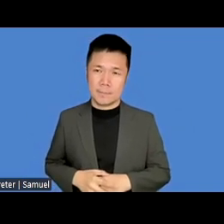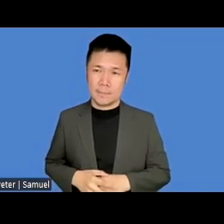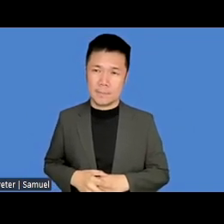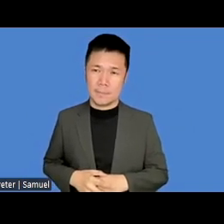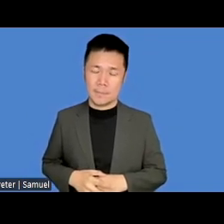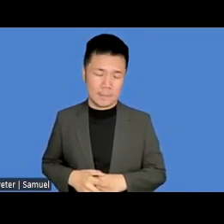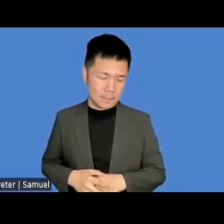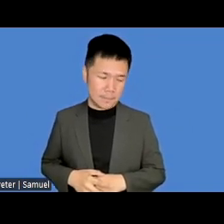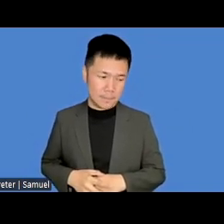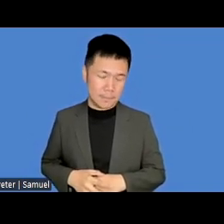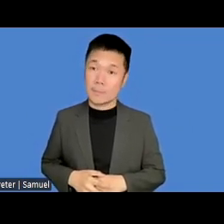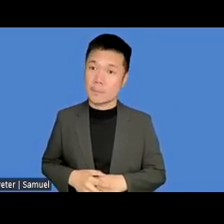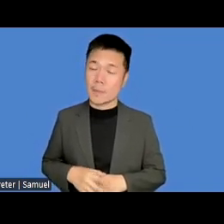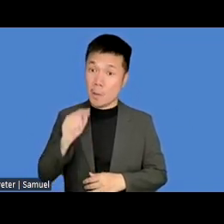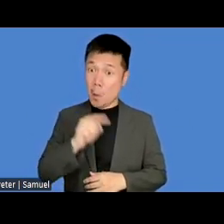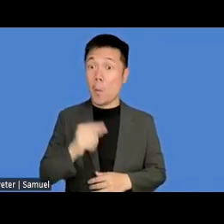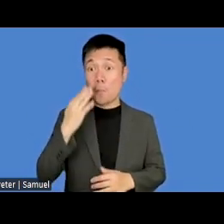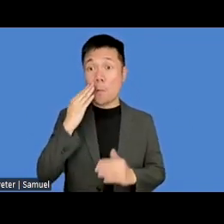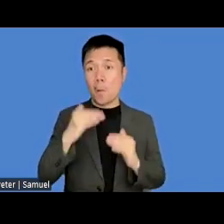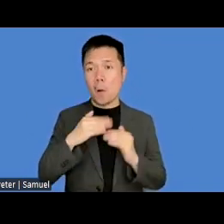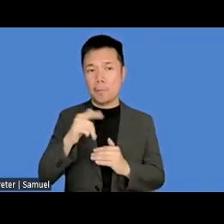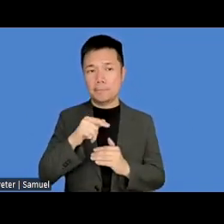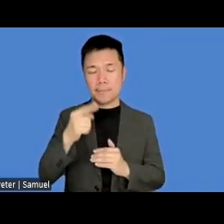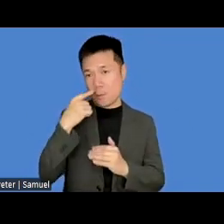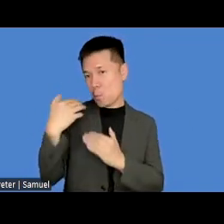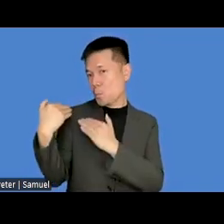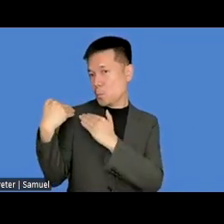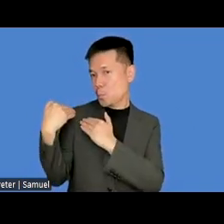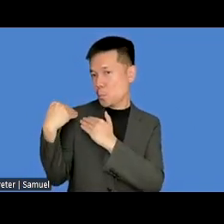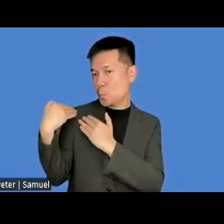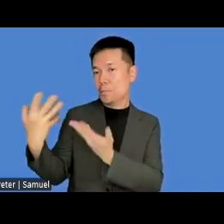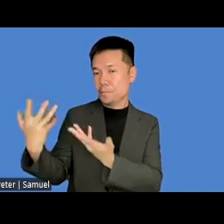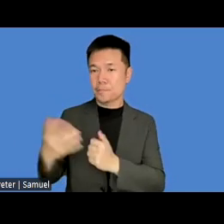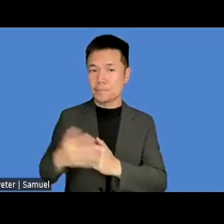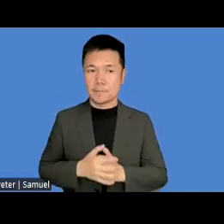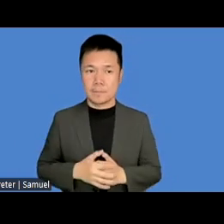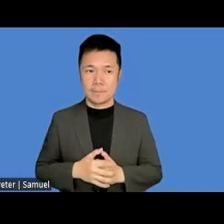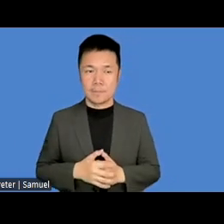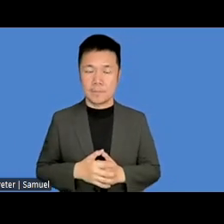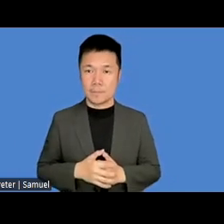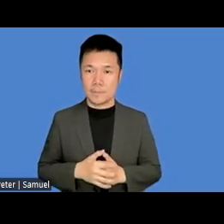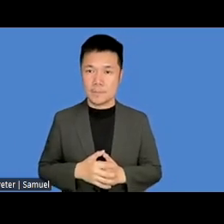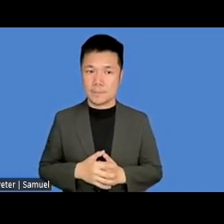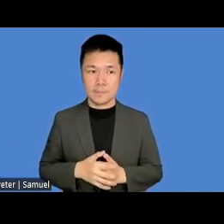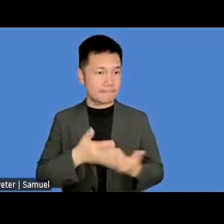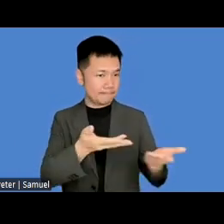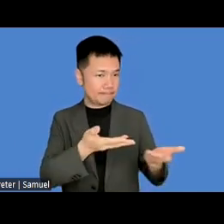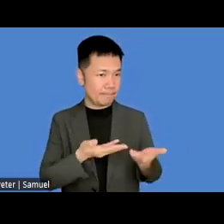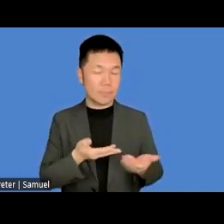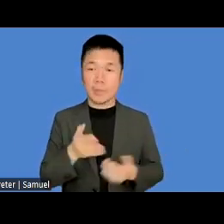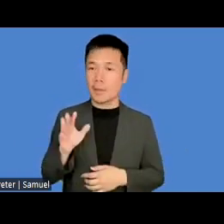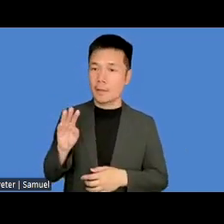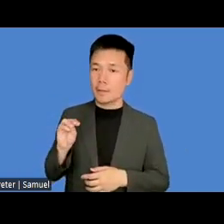community-based groups and NGOs on mental health. Matthew, please go